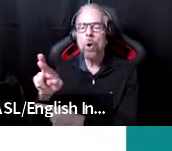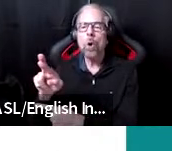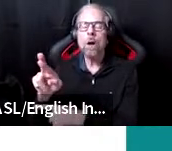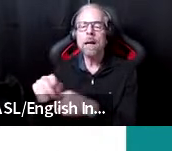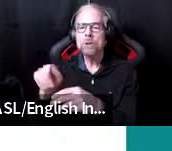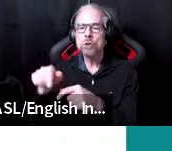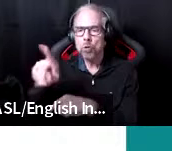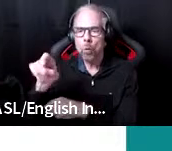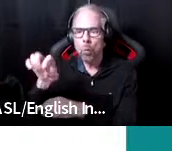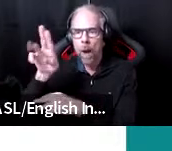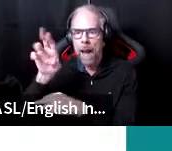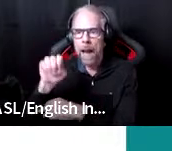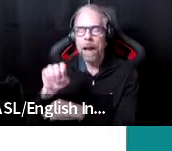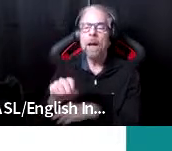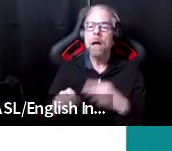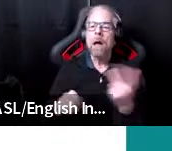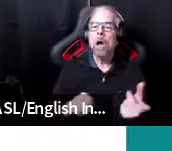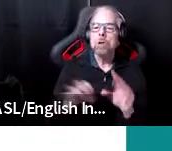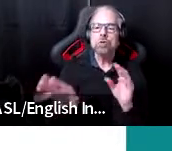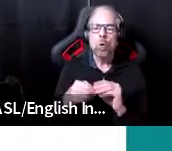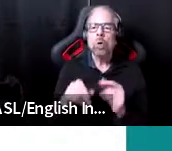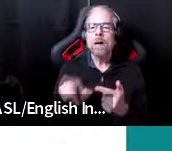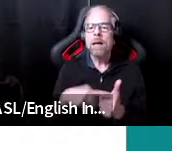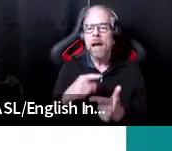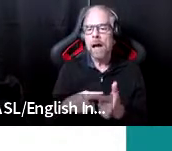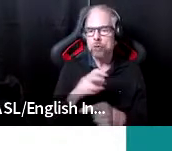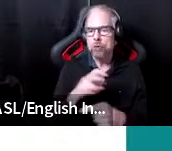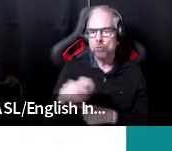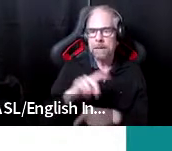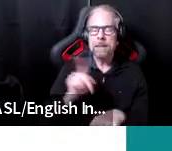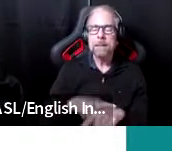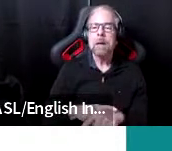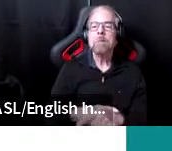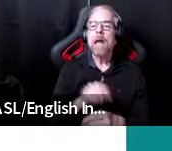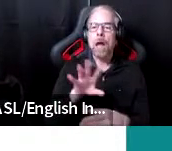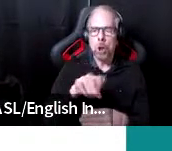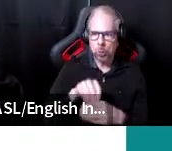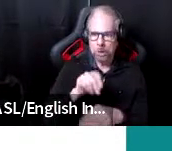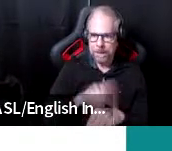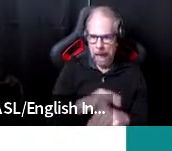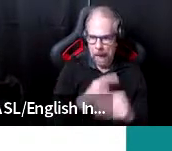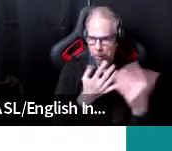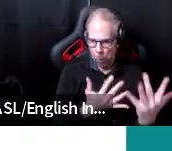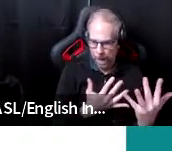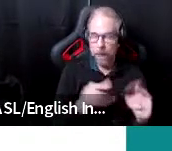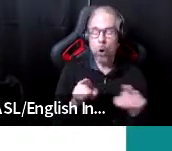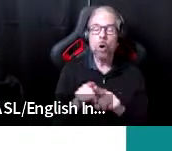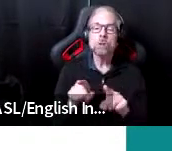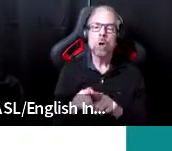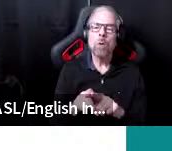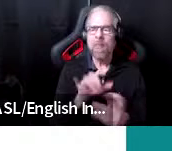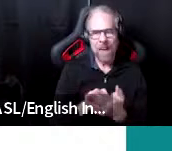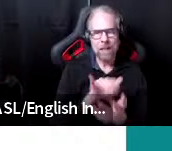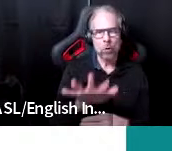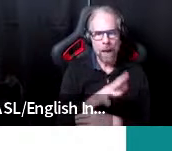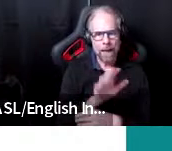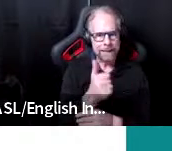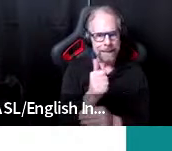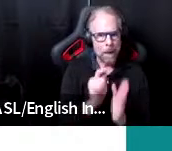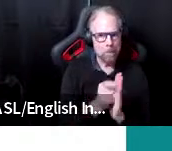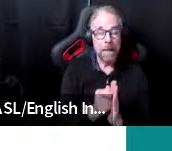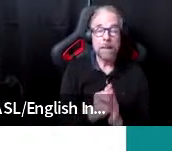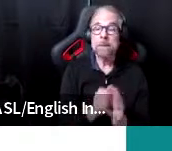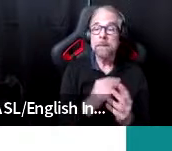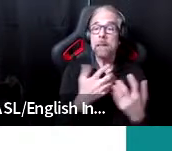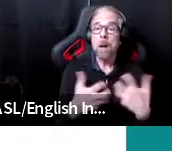The total transit travel time includes time spent waiting, as well as, which is about 10 minutes combined walk time on